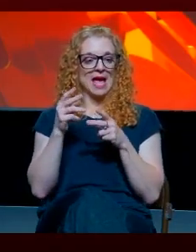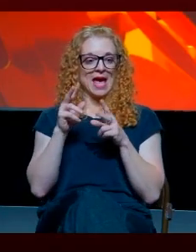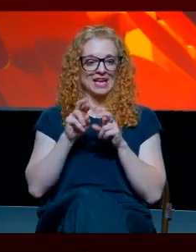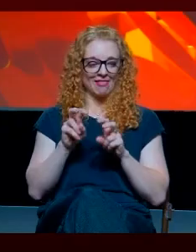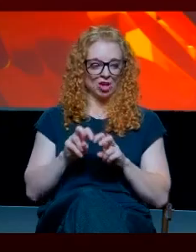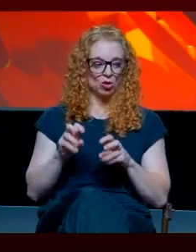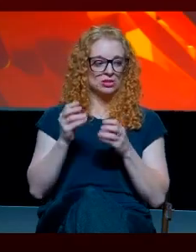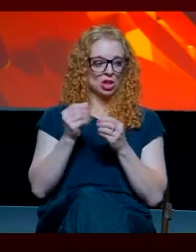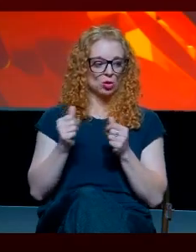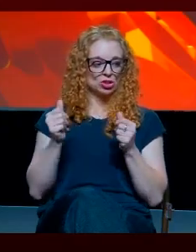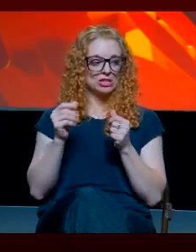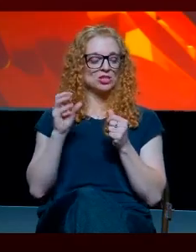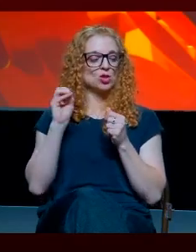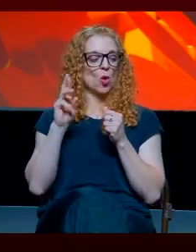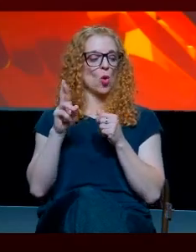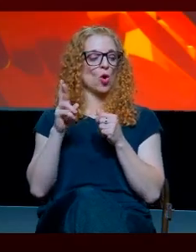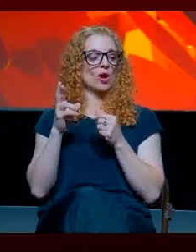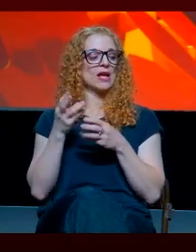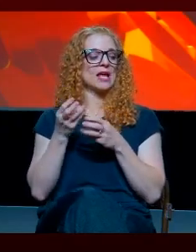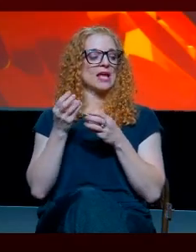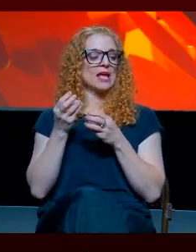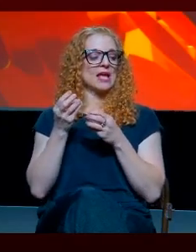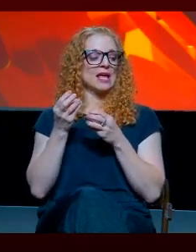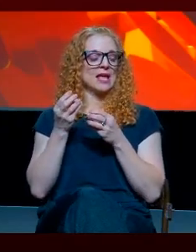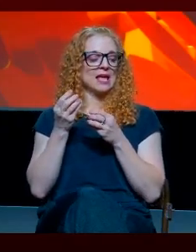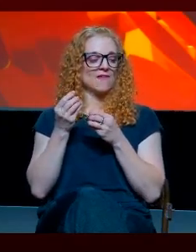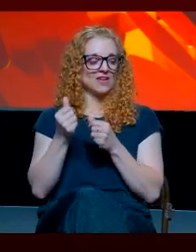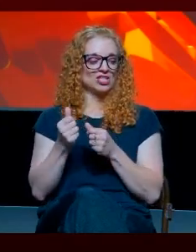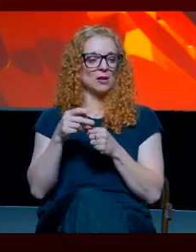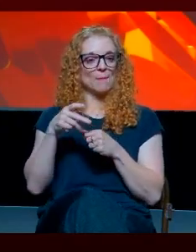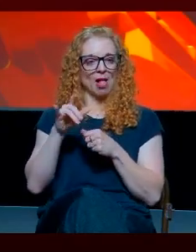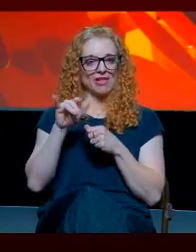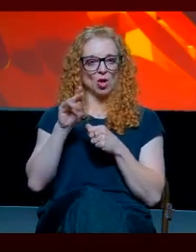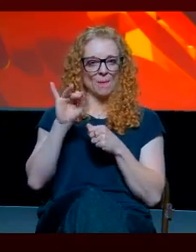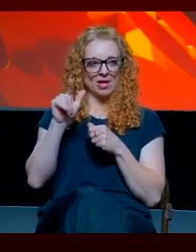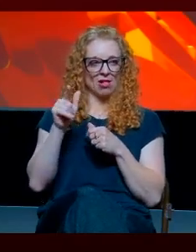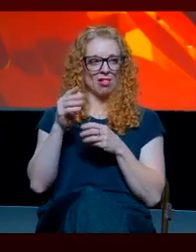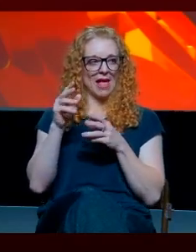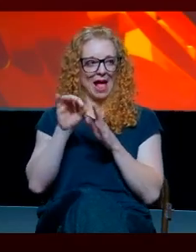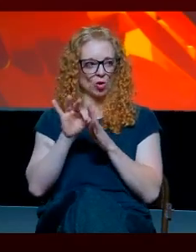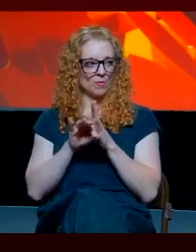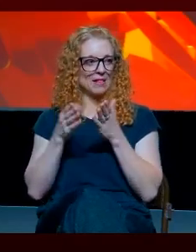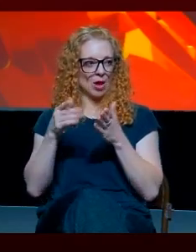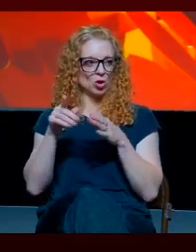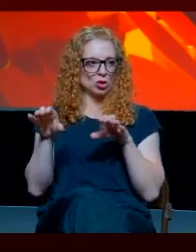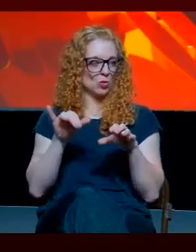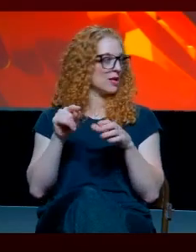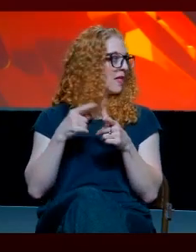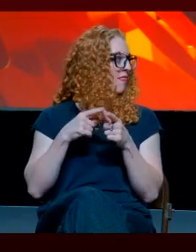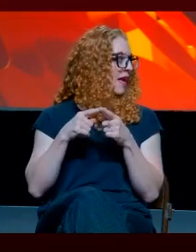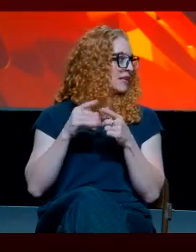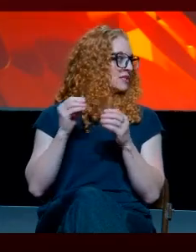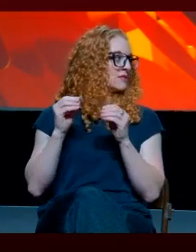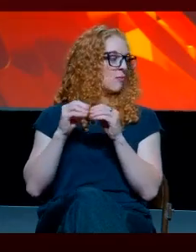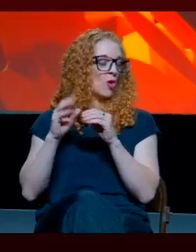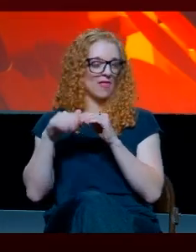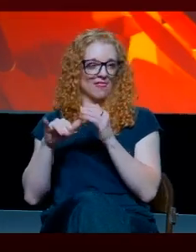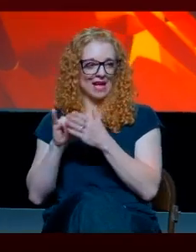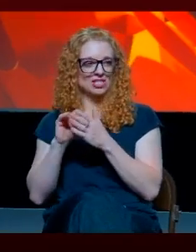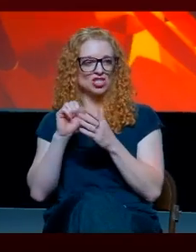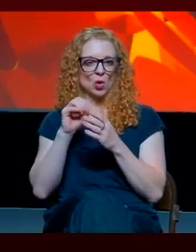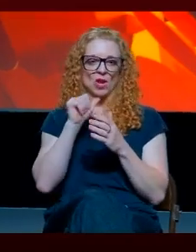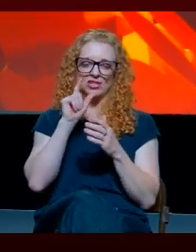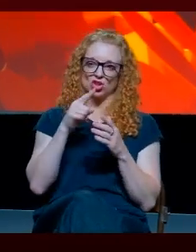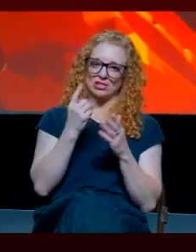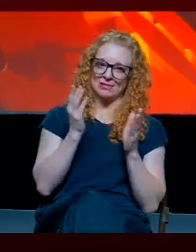solutions or efficient polynomial algorithms that allow you to do it, and then you move beyond. Rather than going to small qubits and